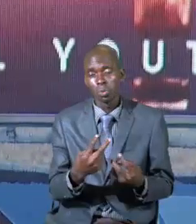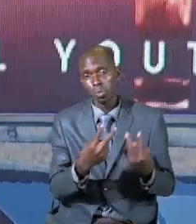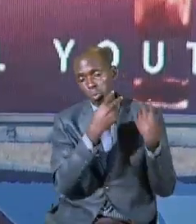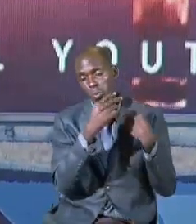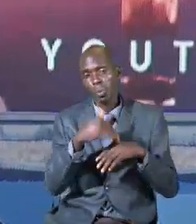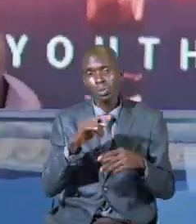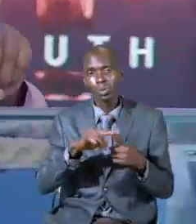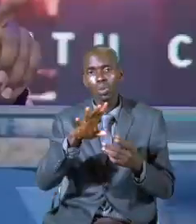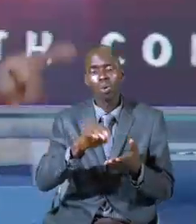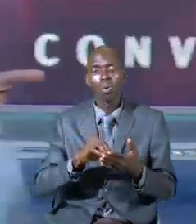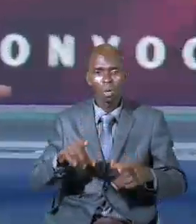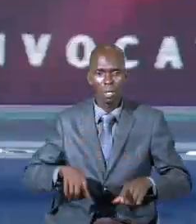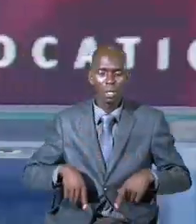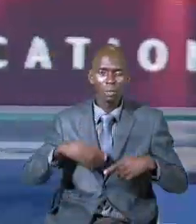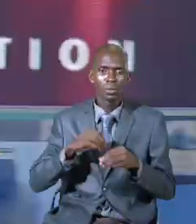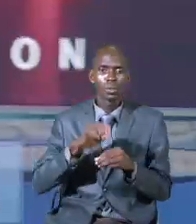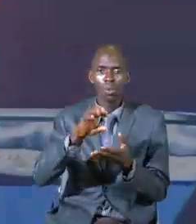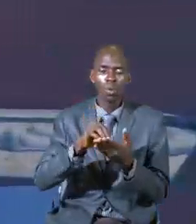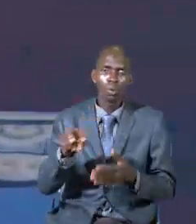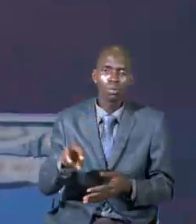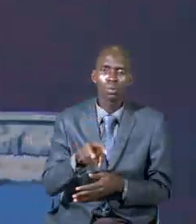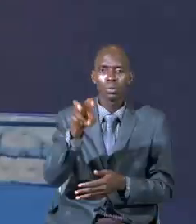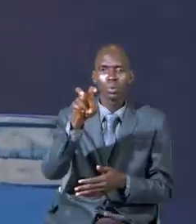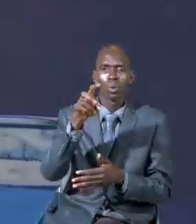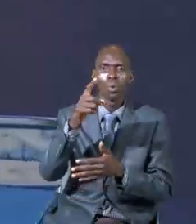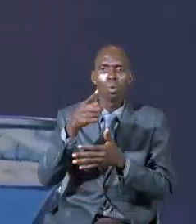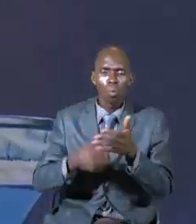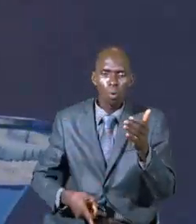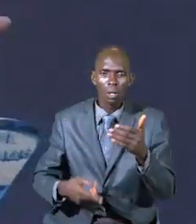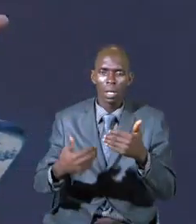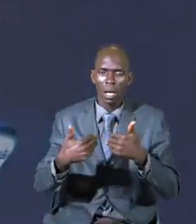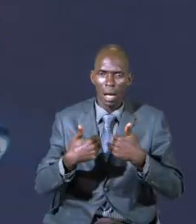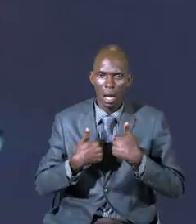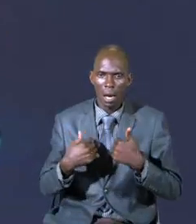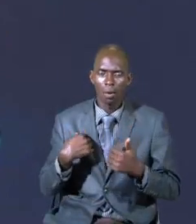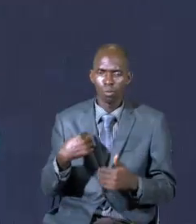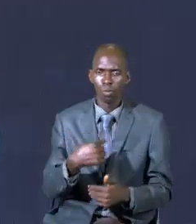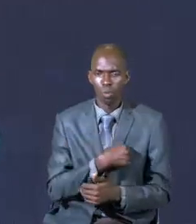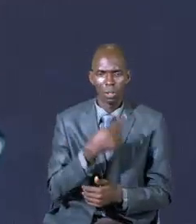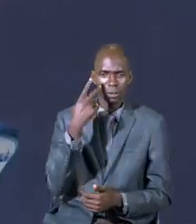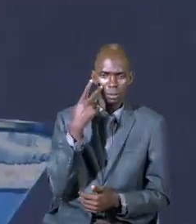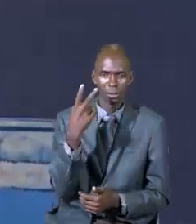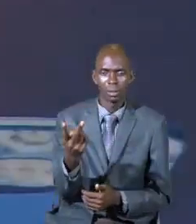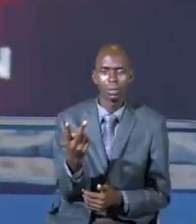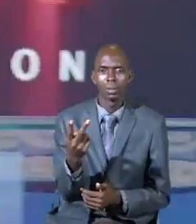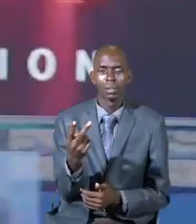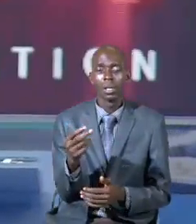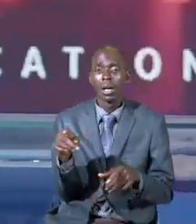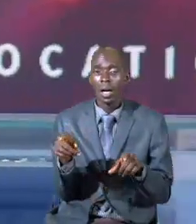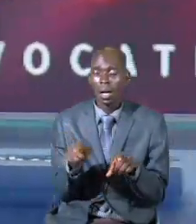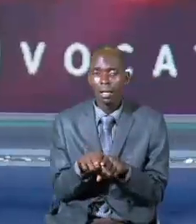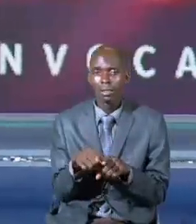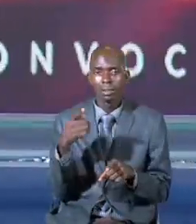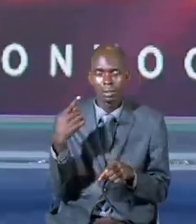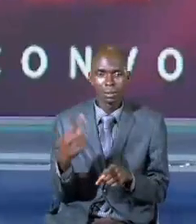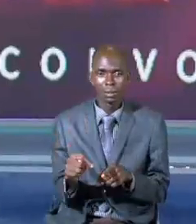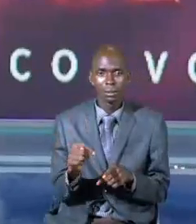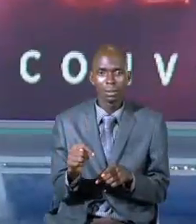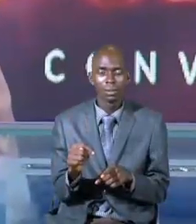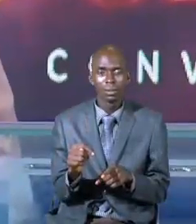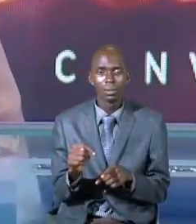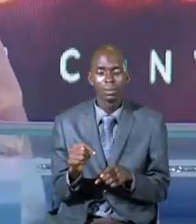what have we seen as the race from mediocrity to mastery?